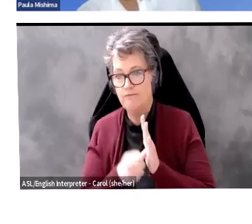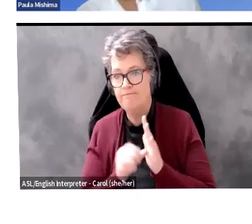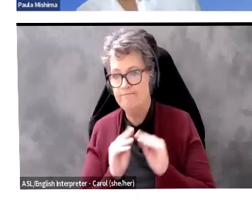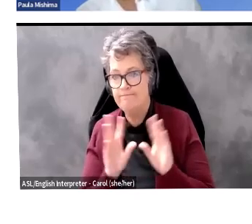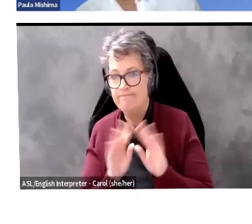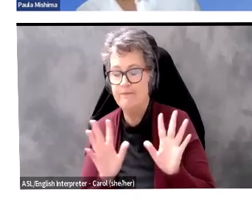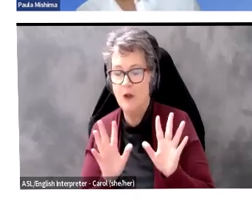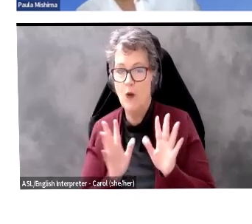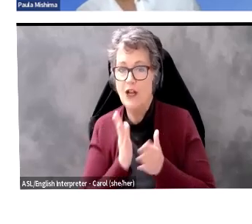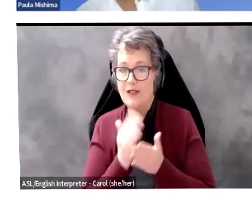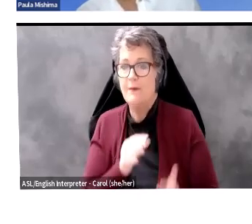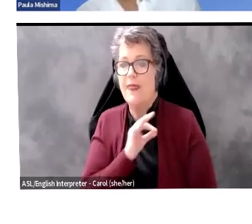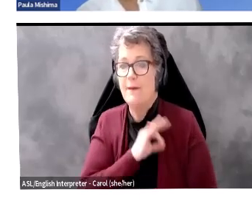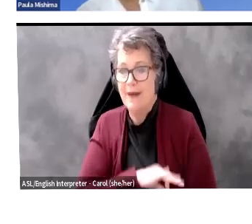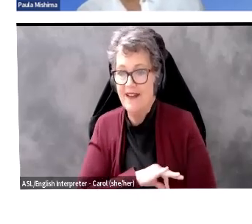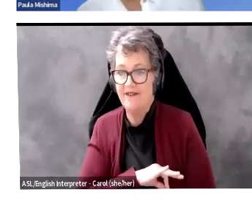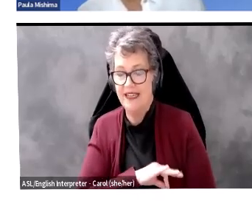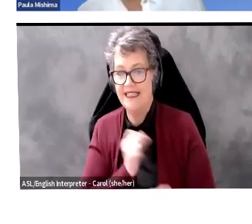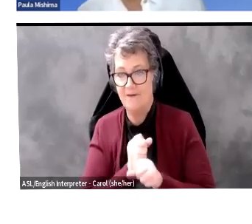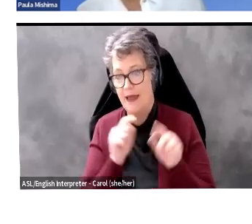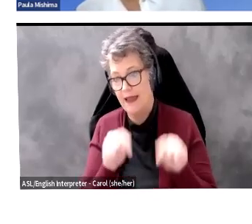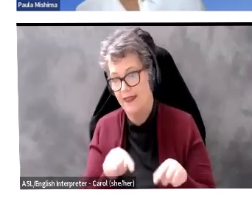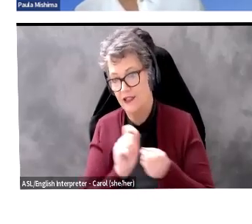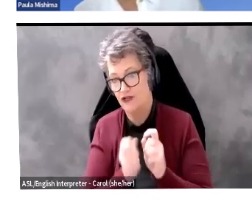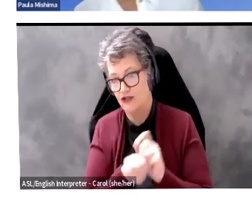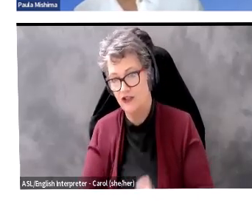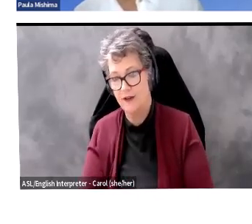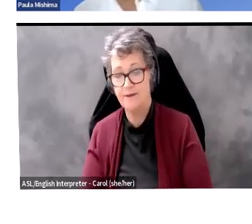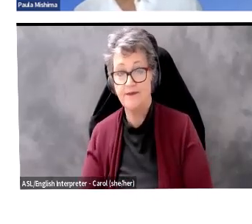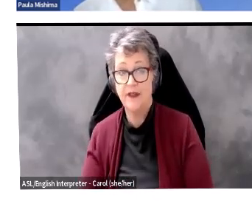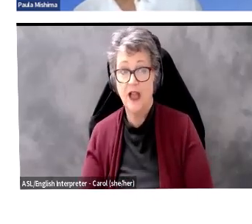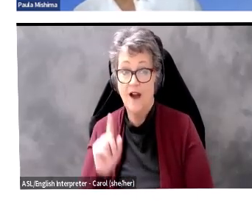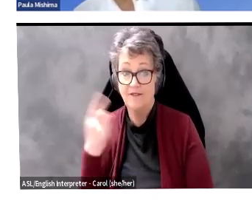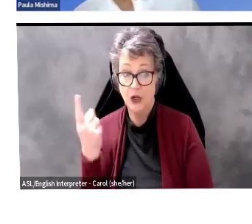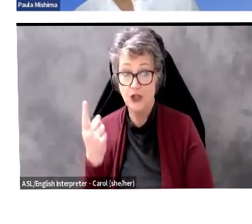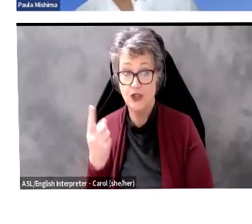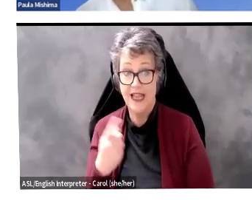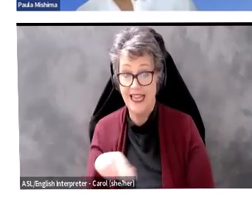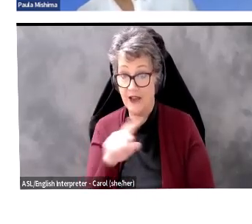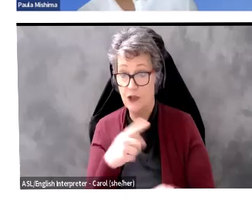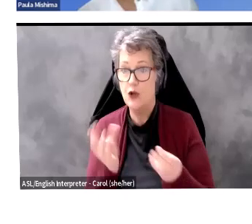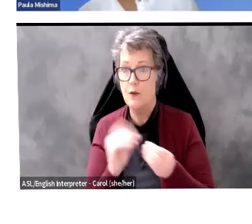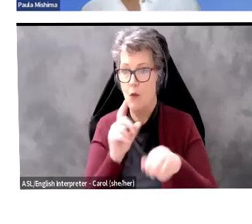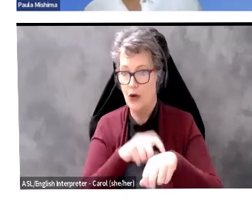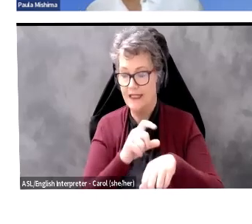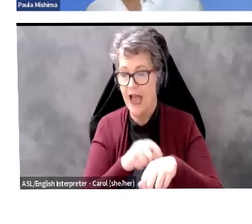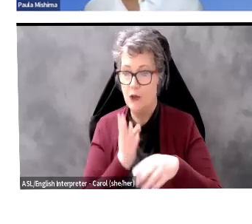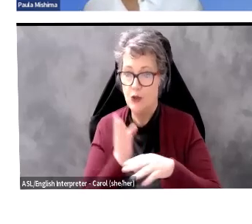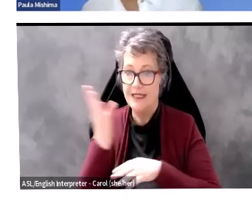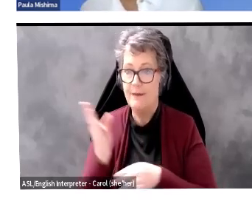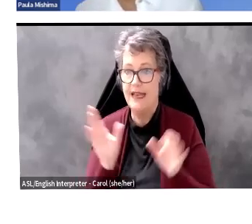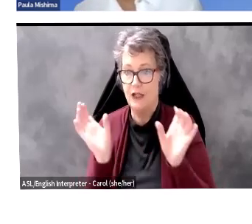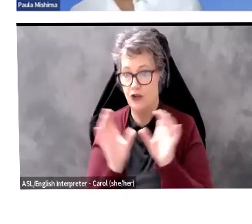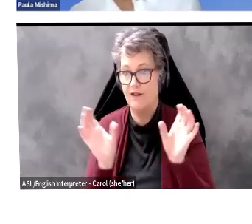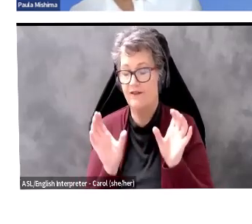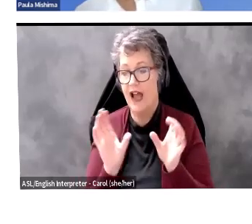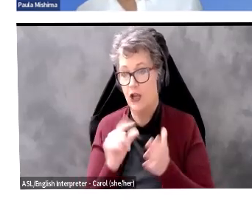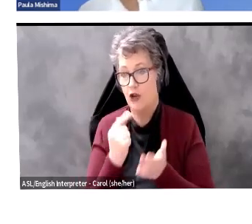what are some of the benefits of making this change. First, it provides you guys more time to submit and certify